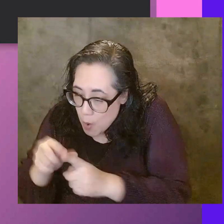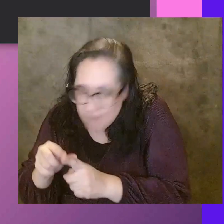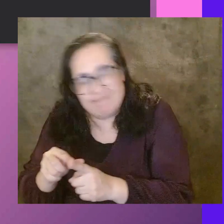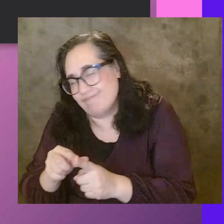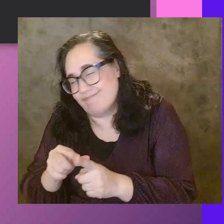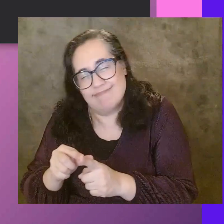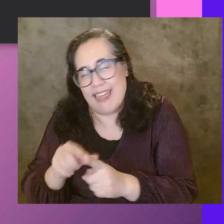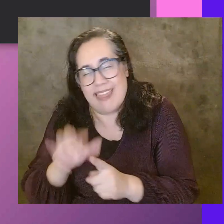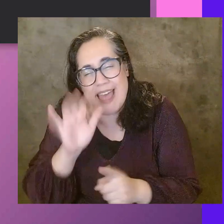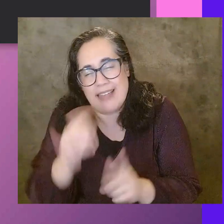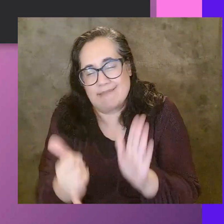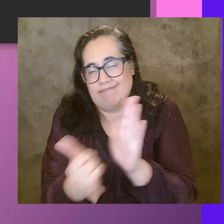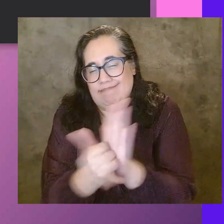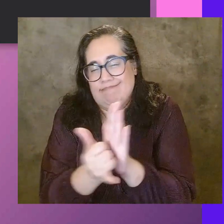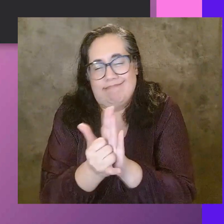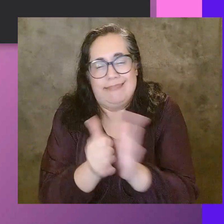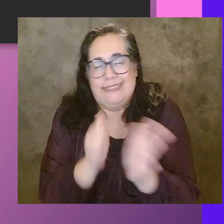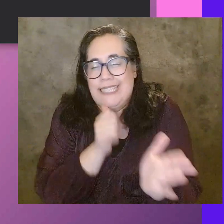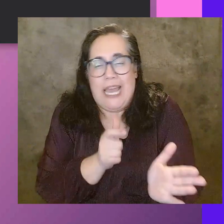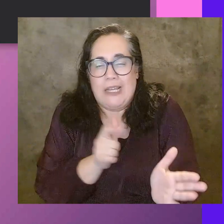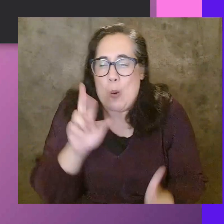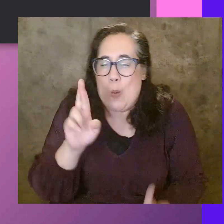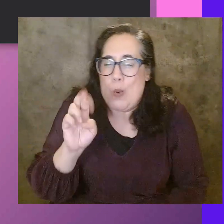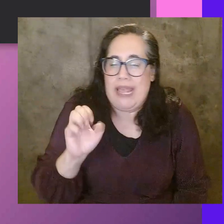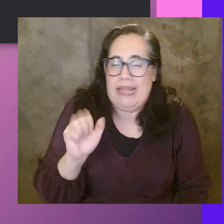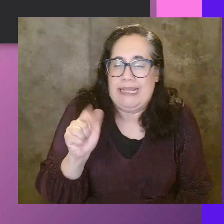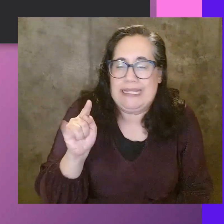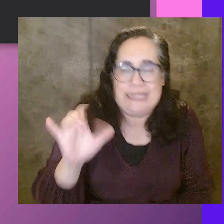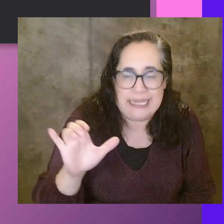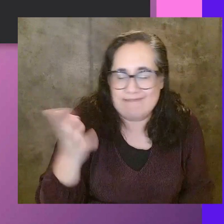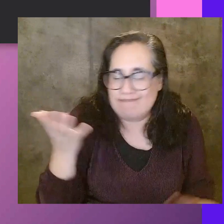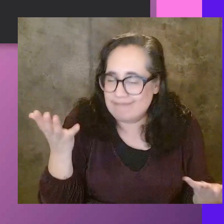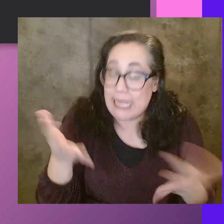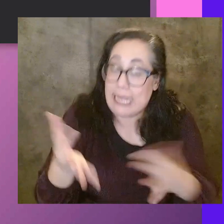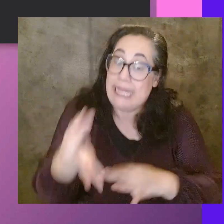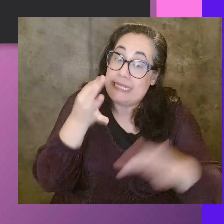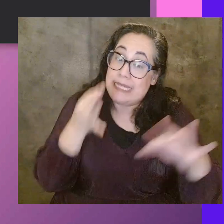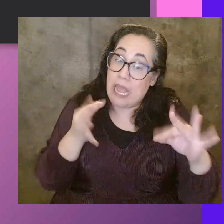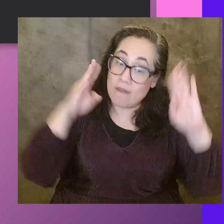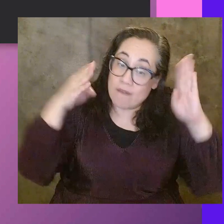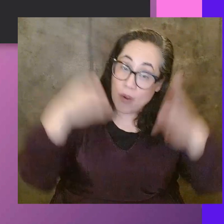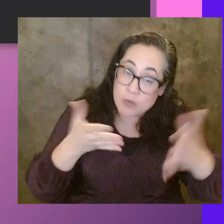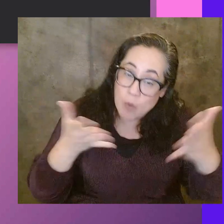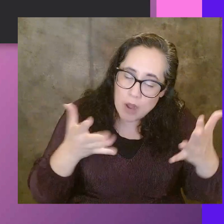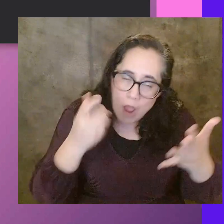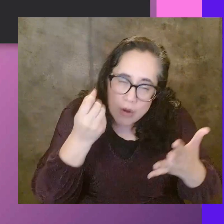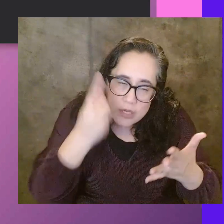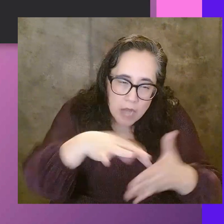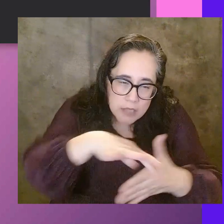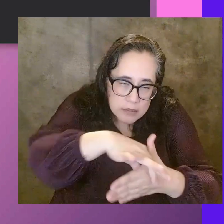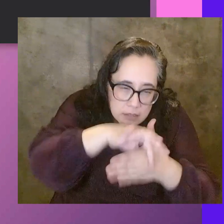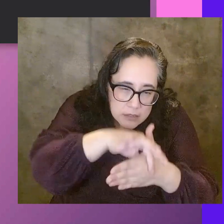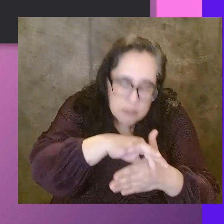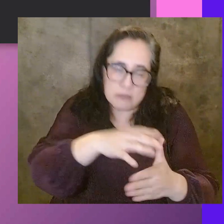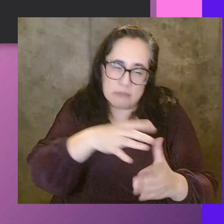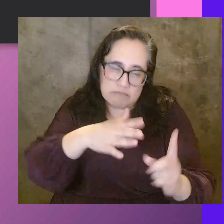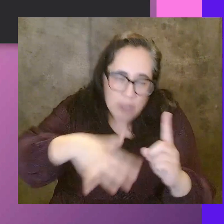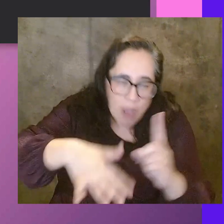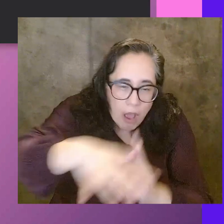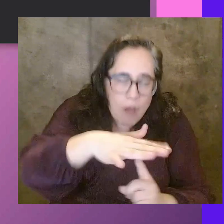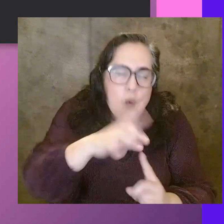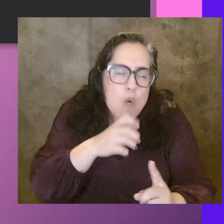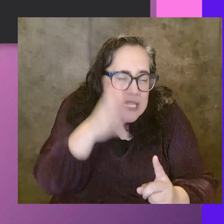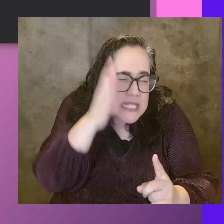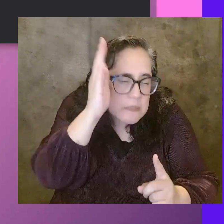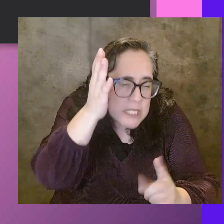vocabulary word. That's simply not realistic. Instead, I focus on understanding the context.